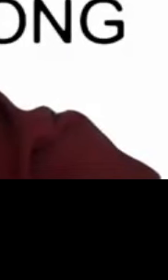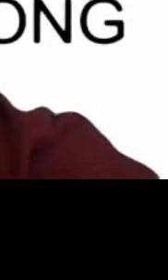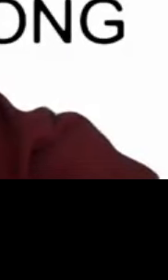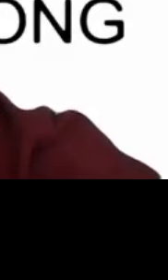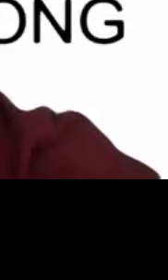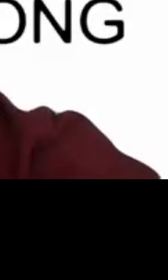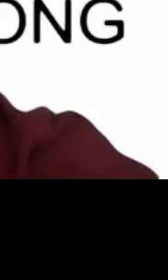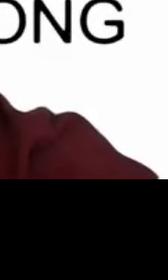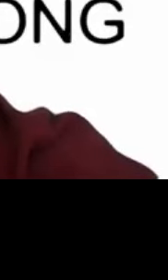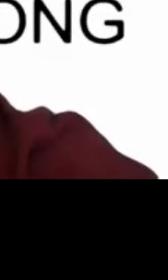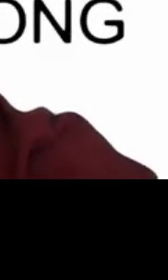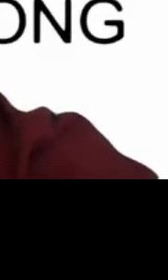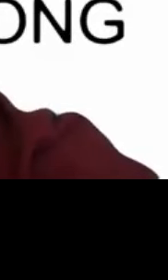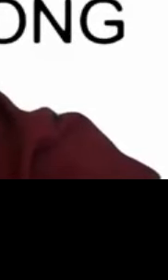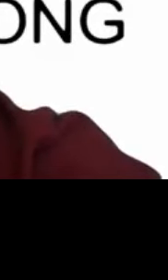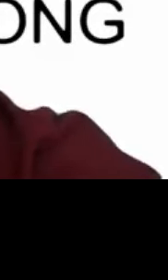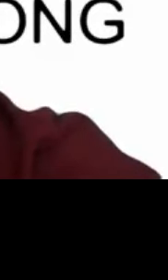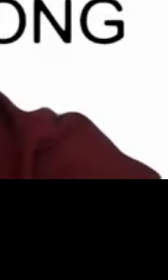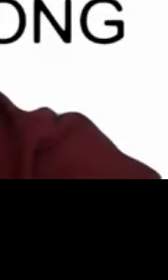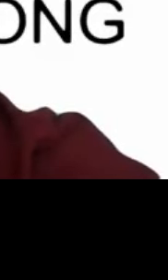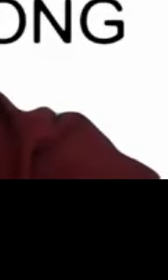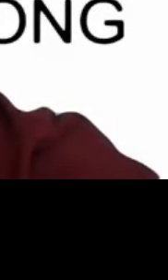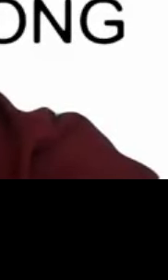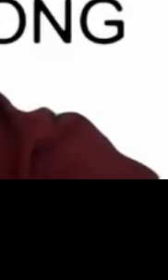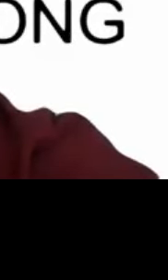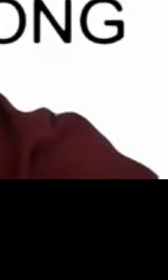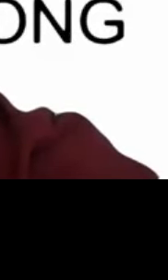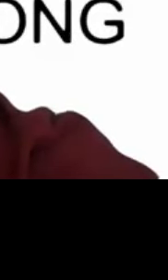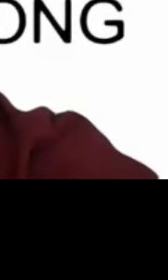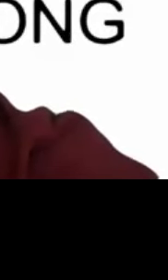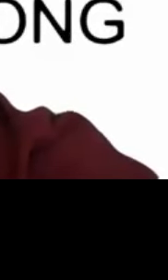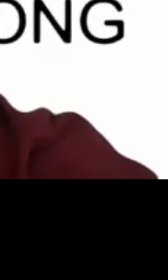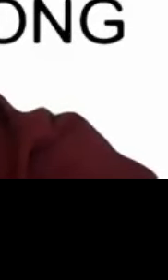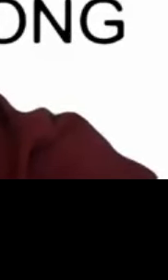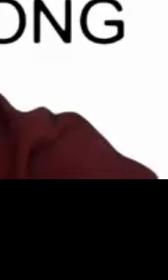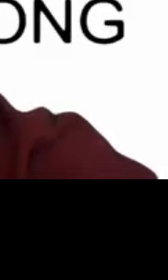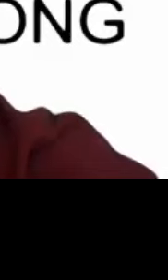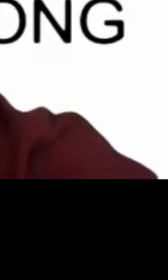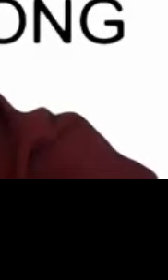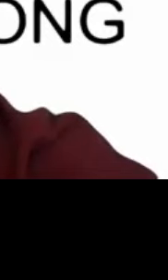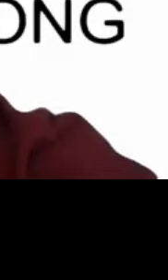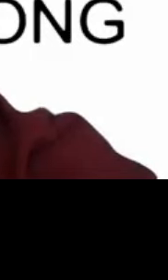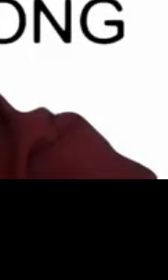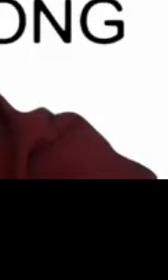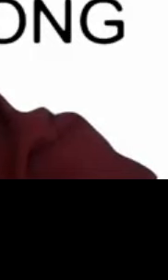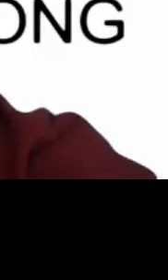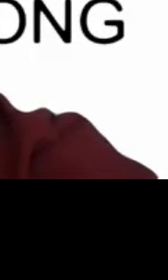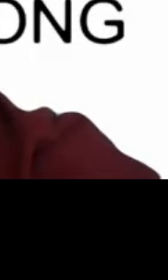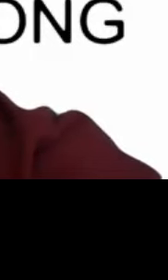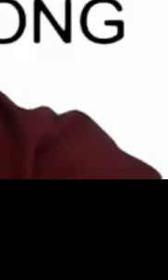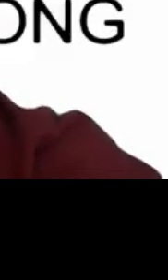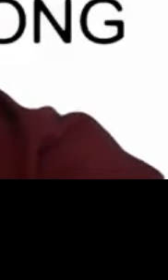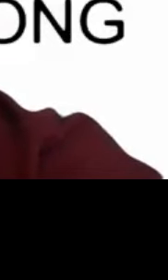don't have to beg for something that is a right. And what's happening is that we are begging for our rights, and that's not